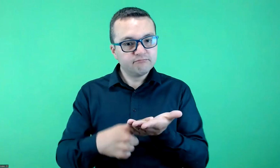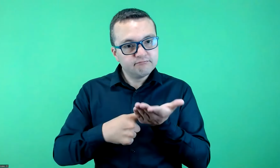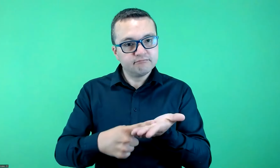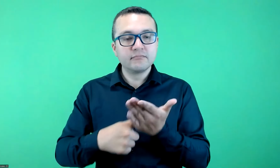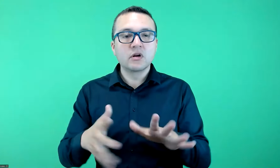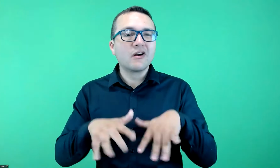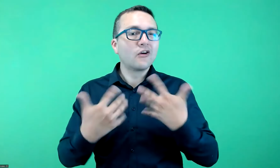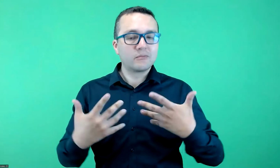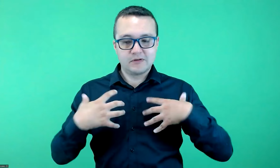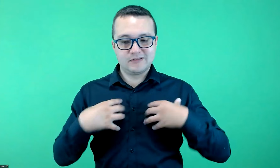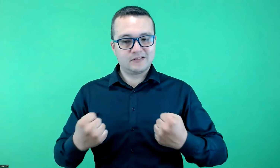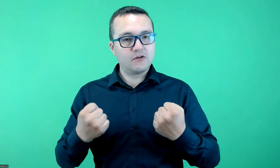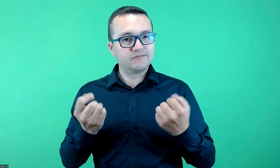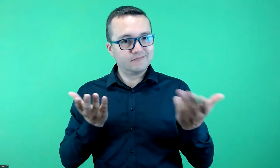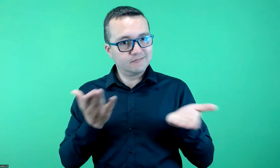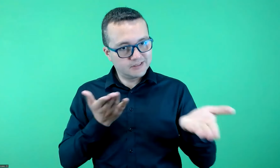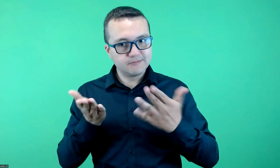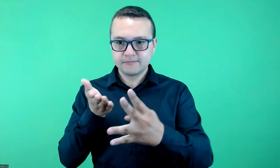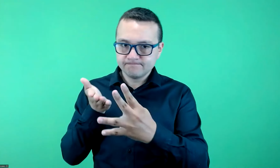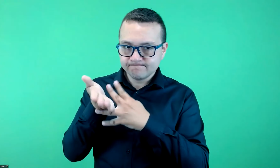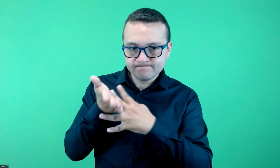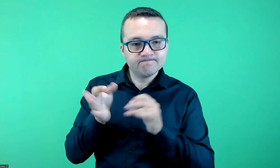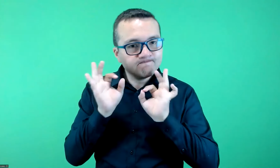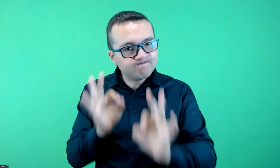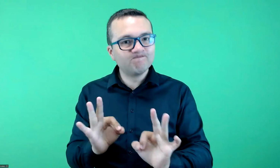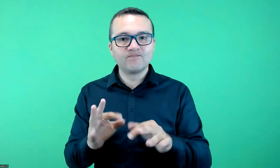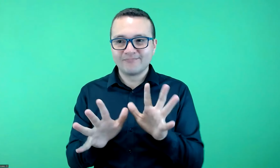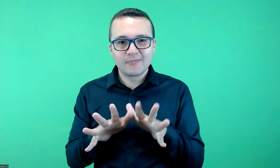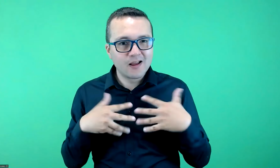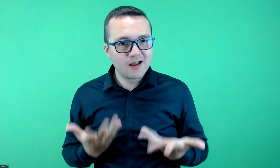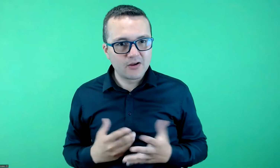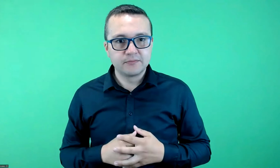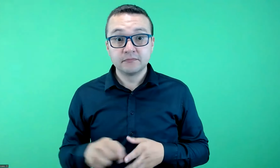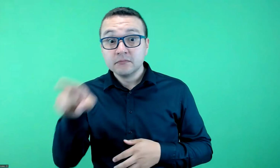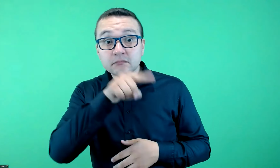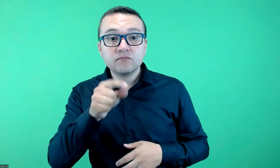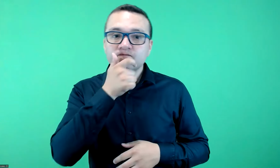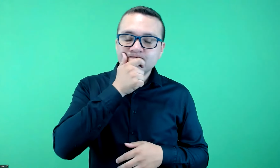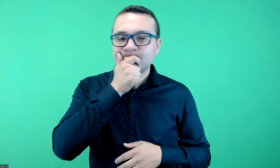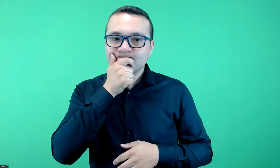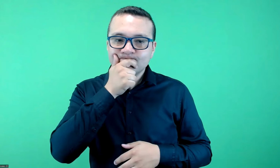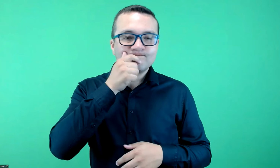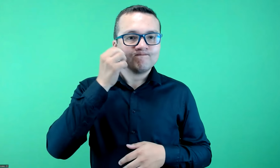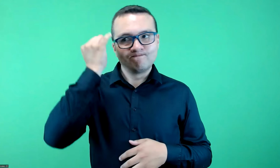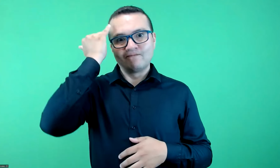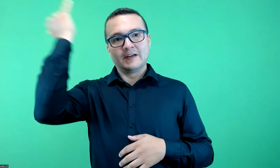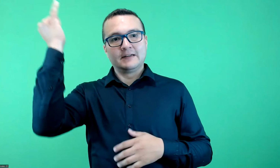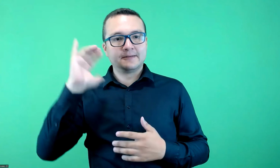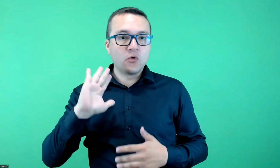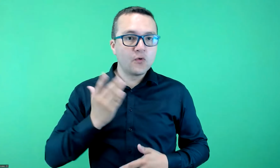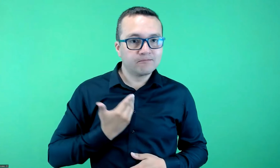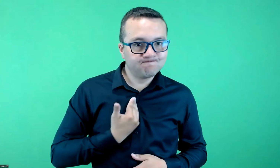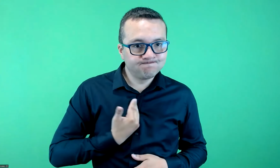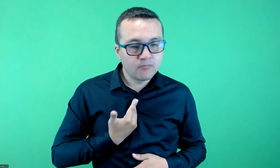This on effective access to healthcare systems. I hope that you notice that you can send your remarks at any point of the seminar via